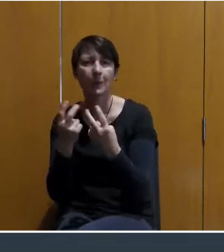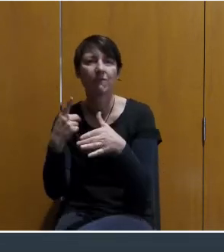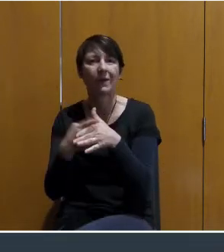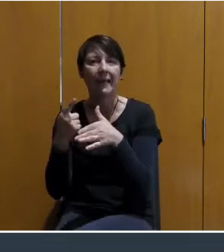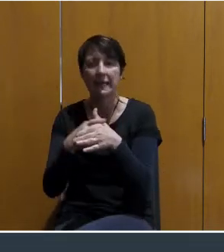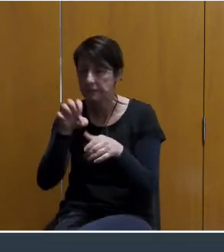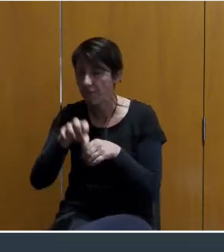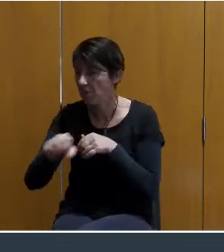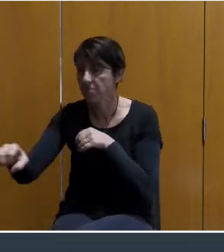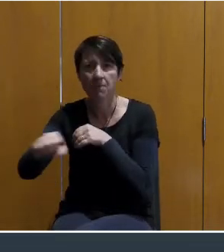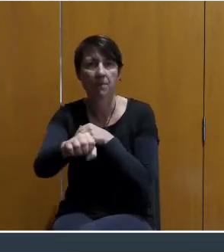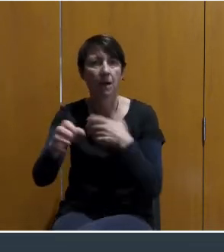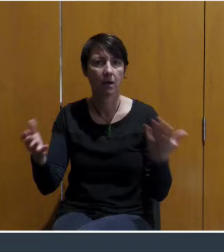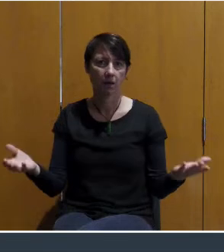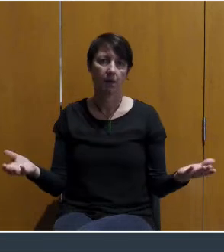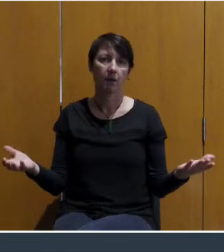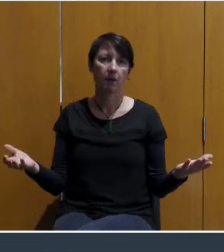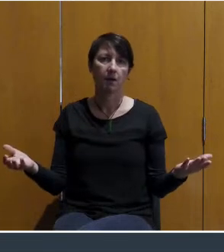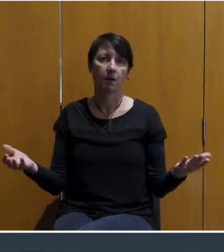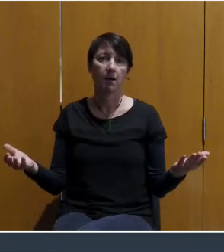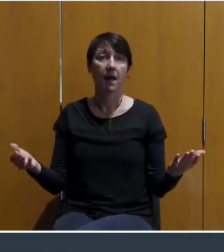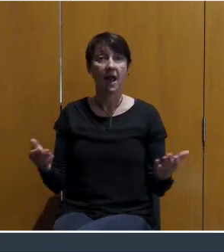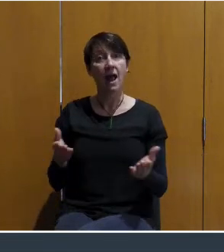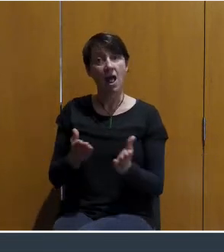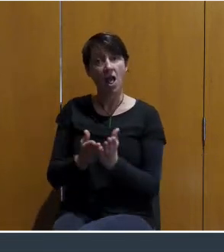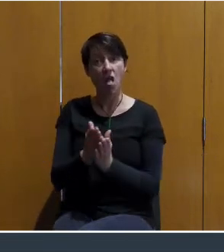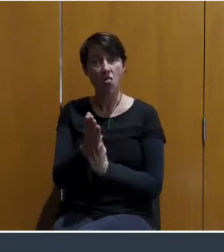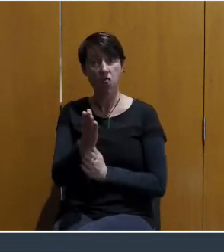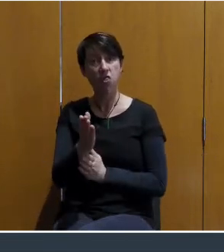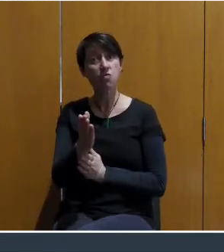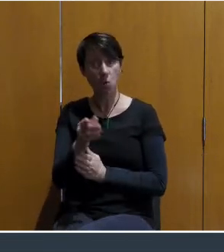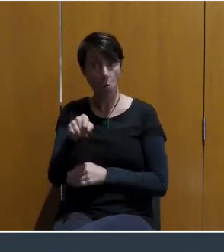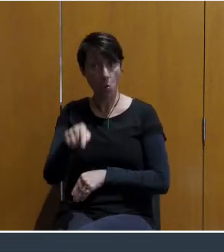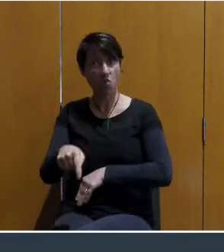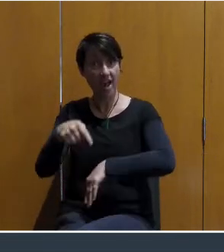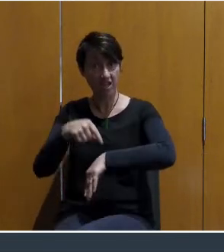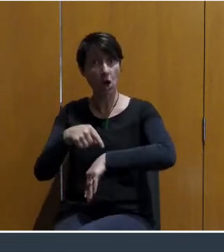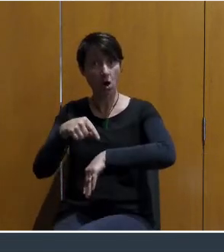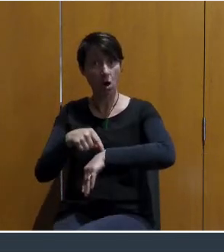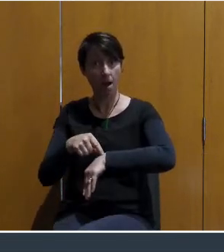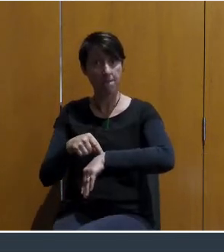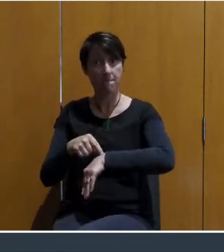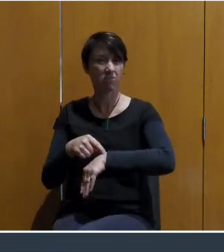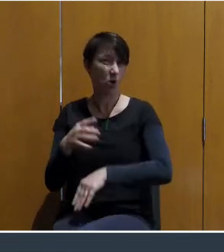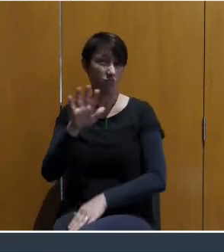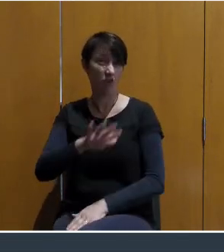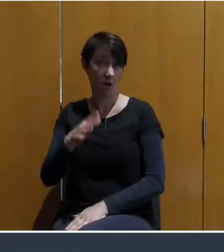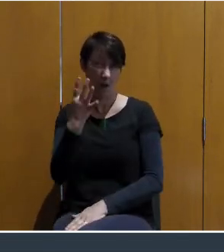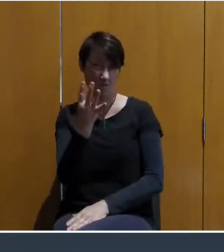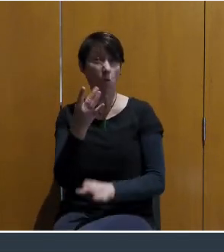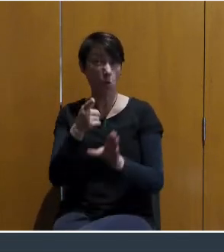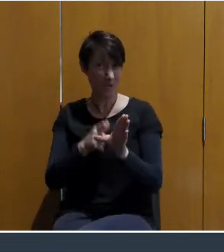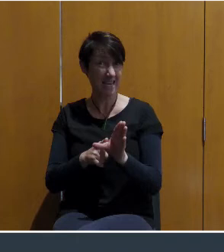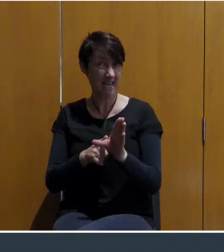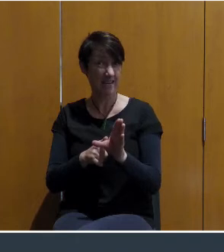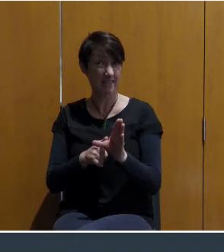there were no chicks hatched. So that was probably about 4 years.